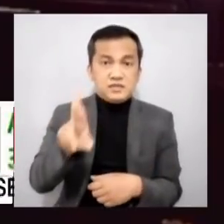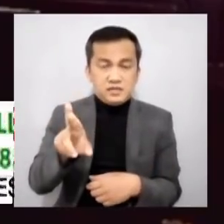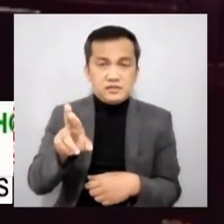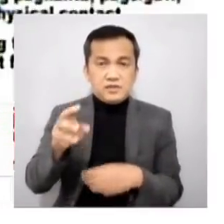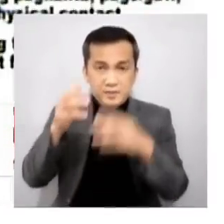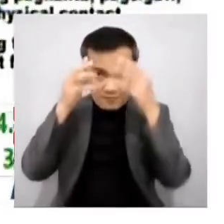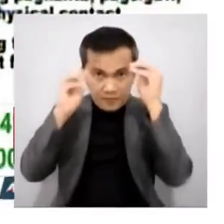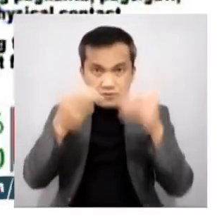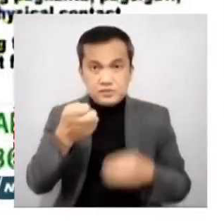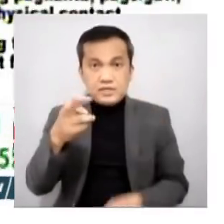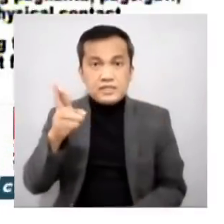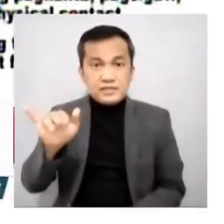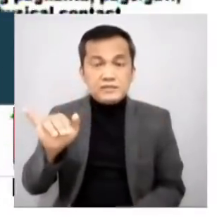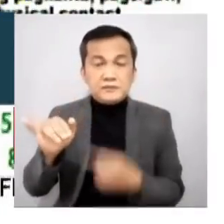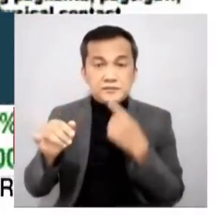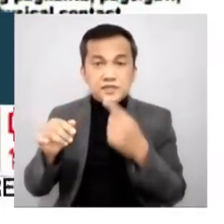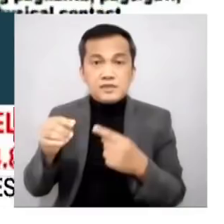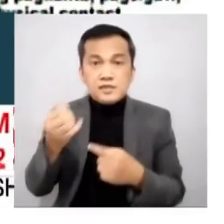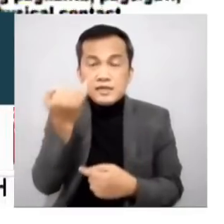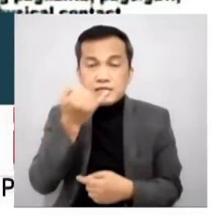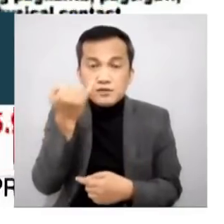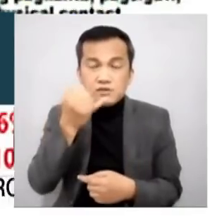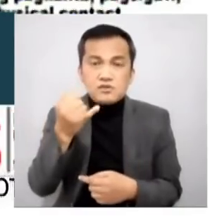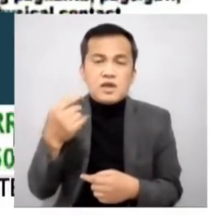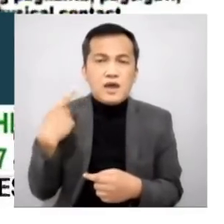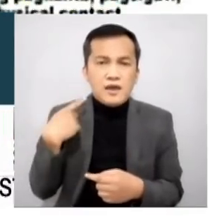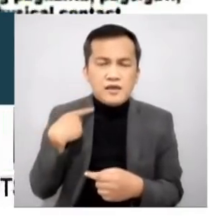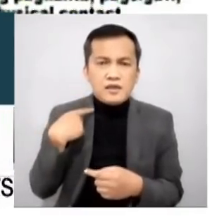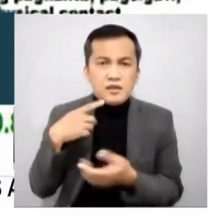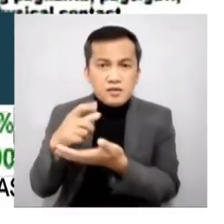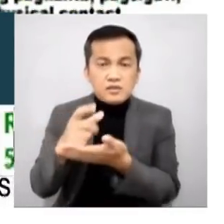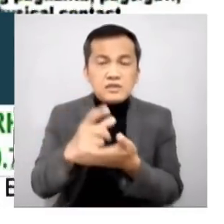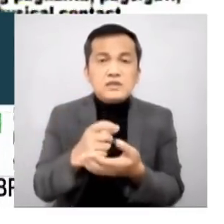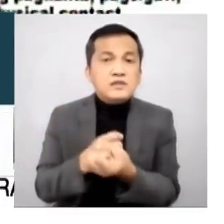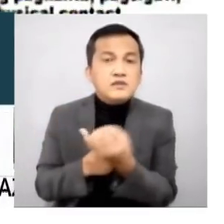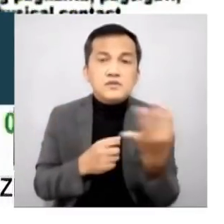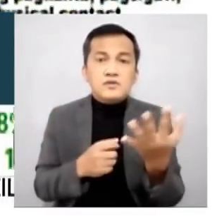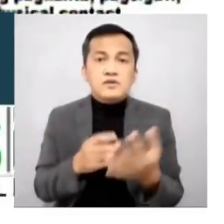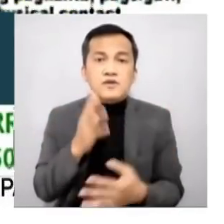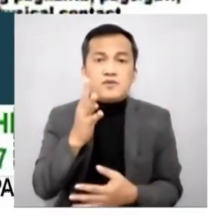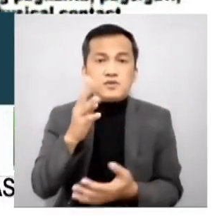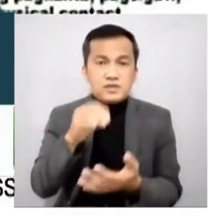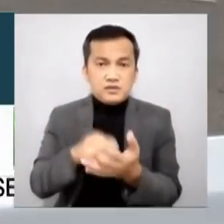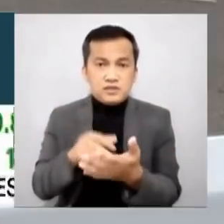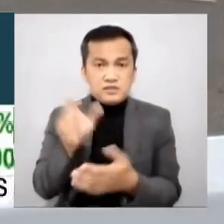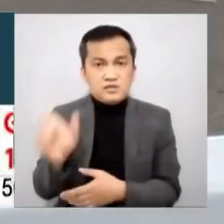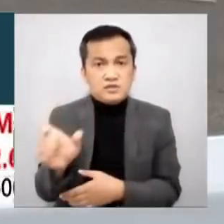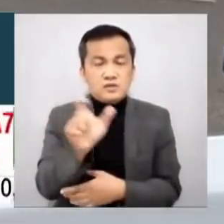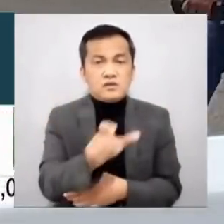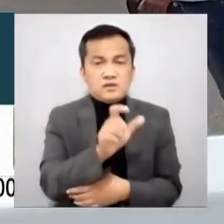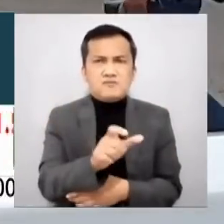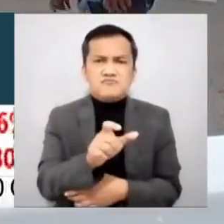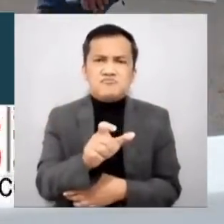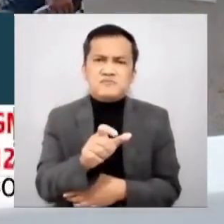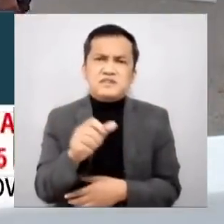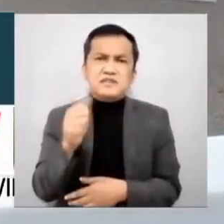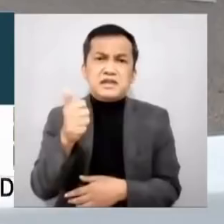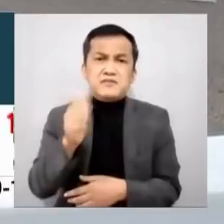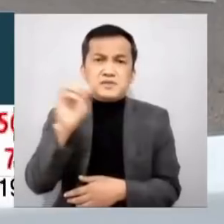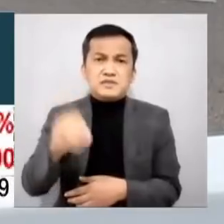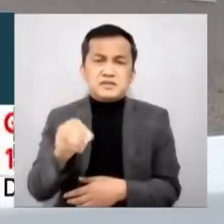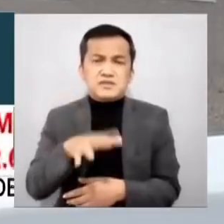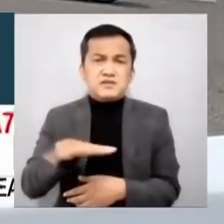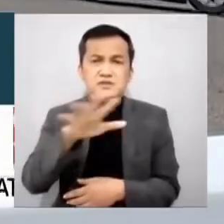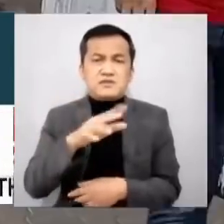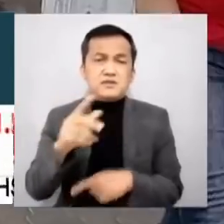Trena says Iloilo City has only vaccinated 40,000 individuals, or less than 10% of its